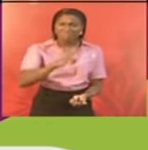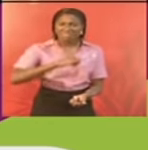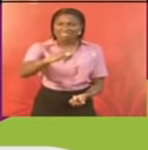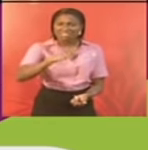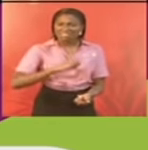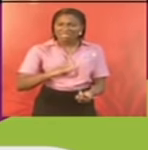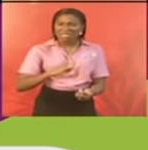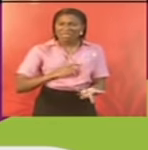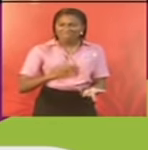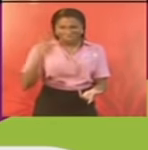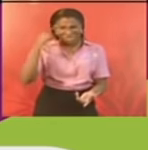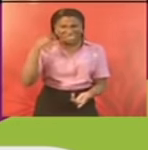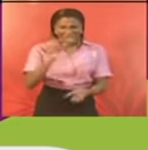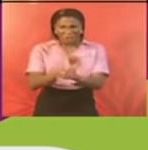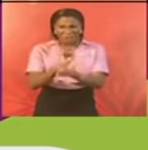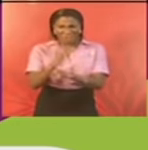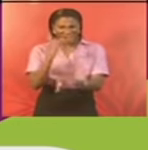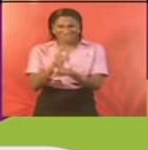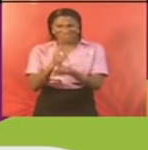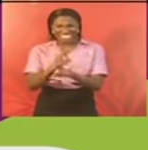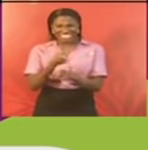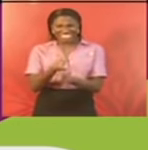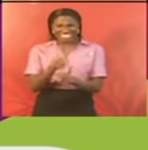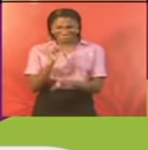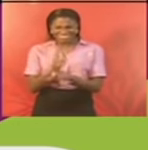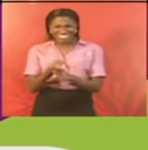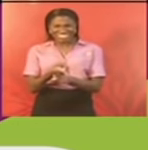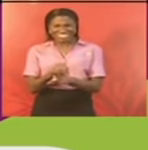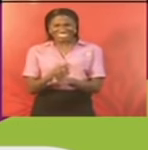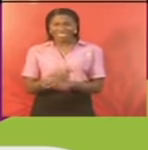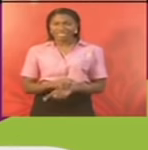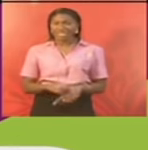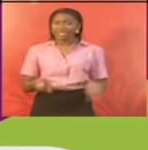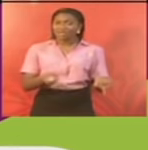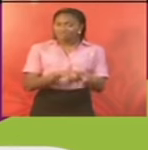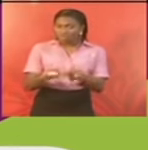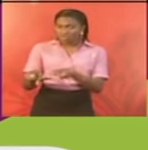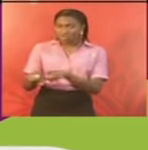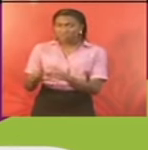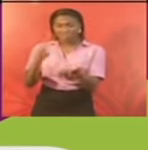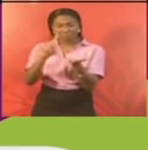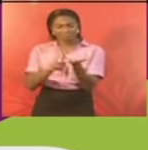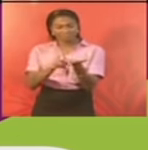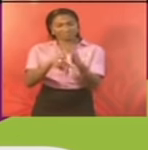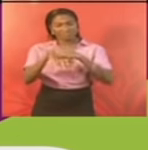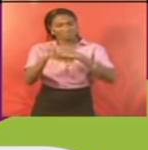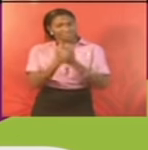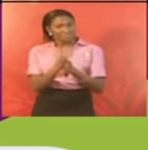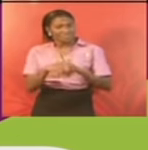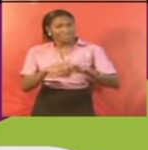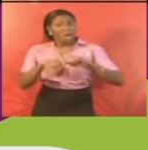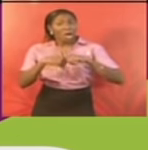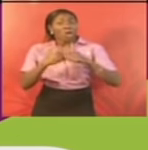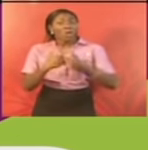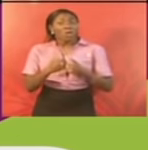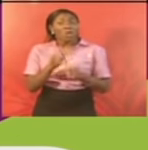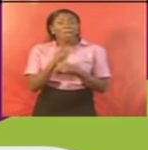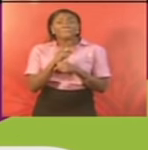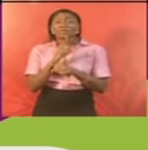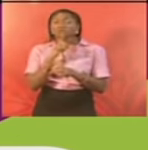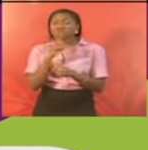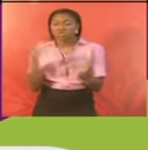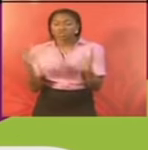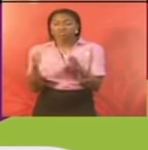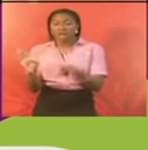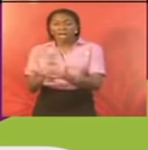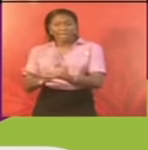the quality of these devices? And again, with the sanitizers, how do we make sure that the smaller retailers are not just